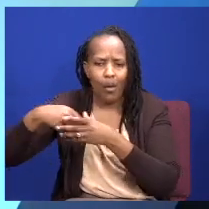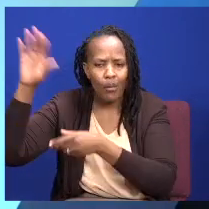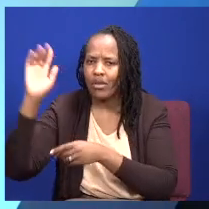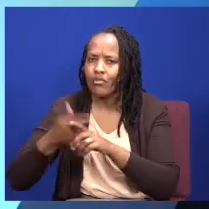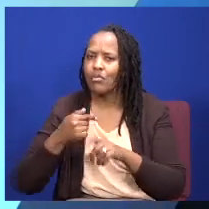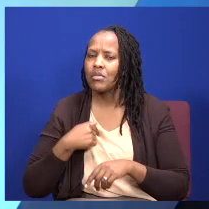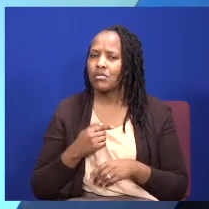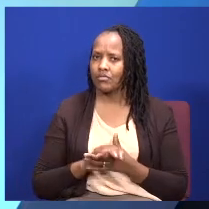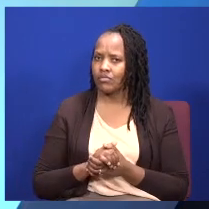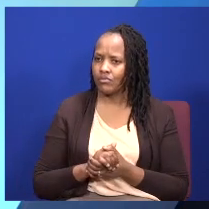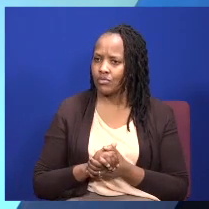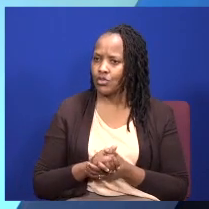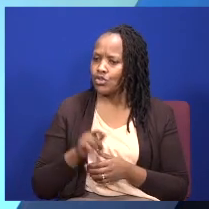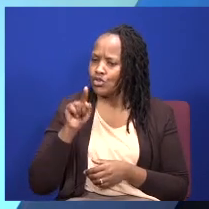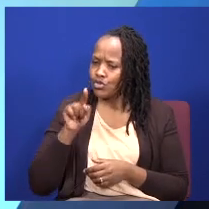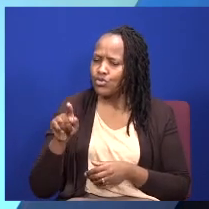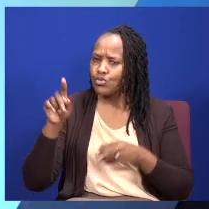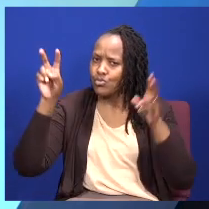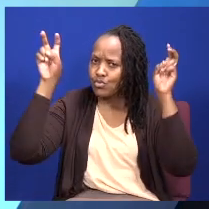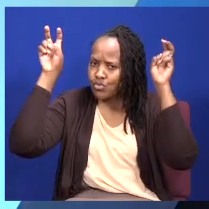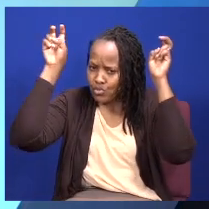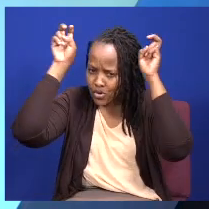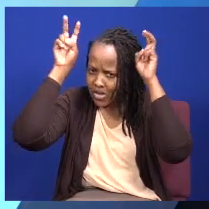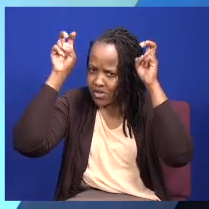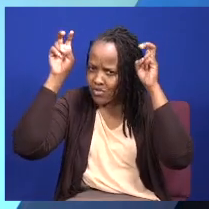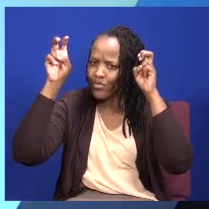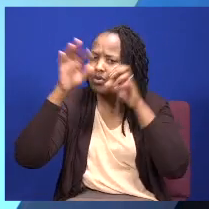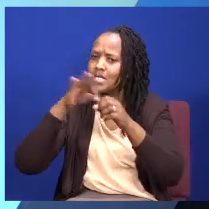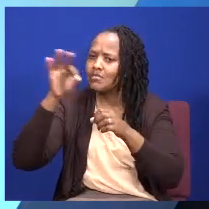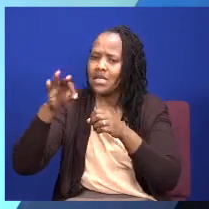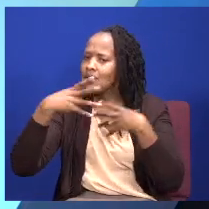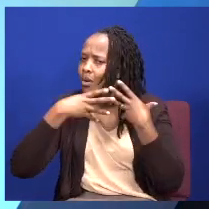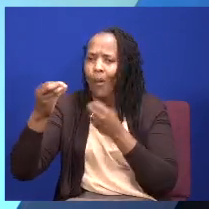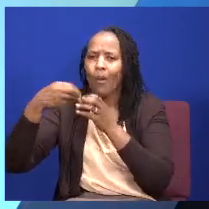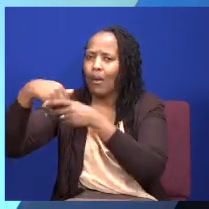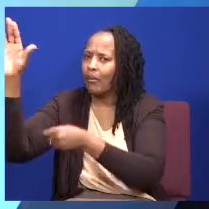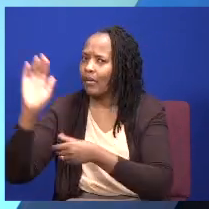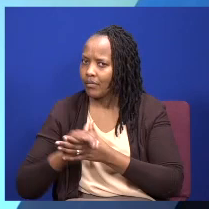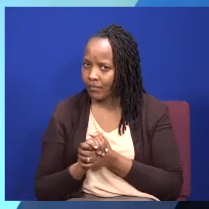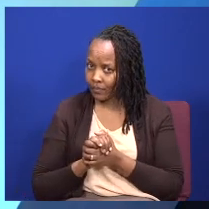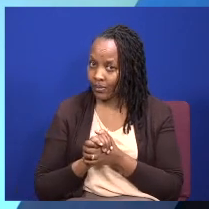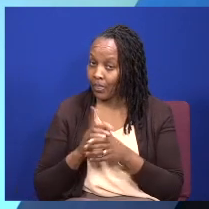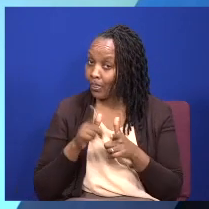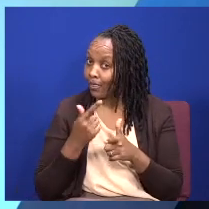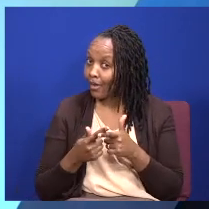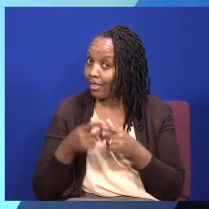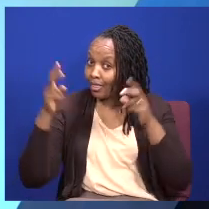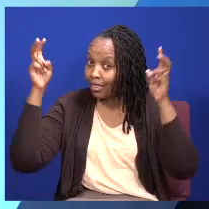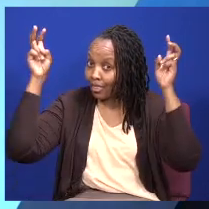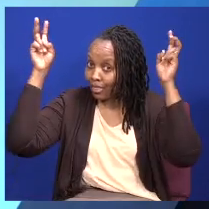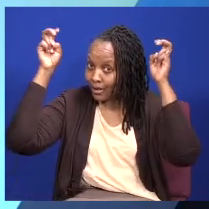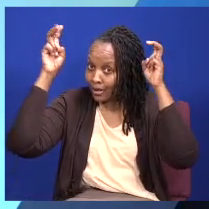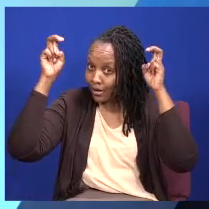depart from me, you evil, damn spirit. Get away from me. What does the demon do, or the devil? He has no